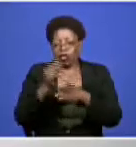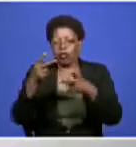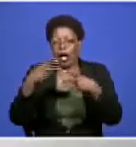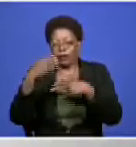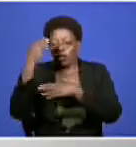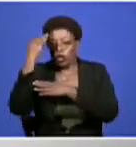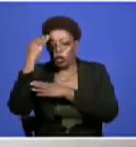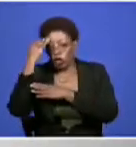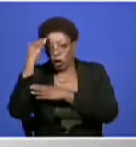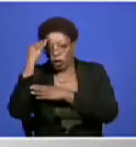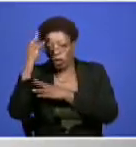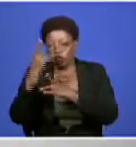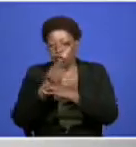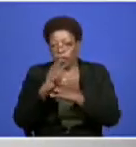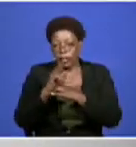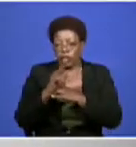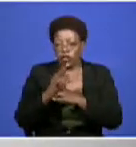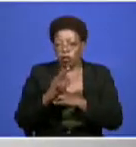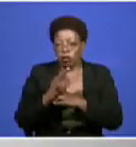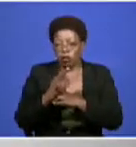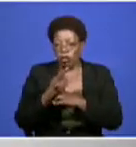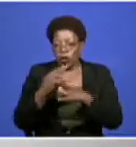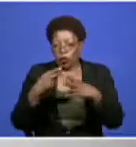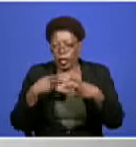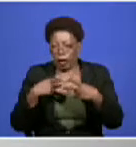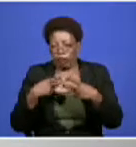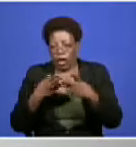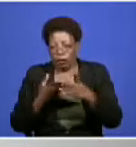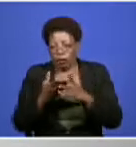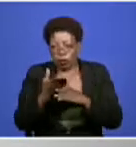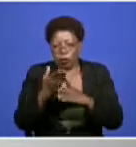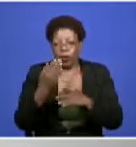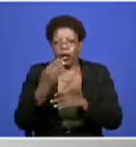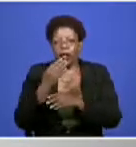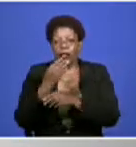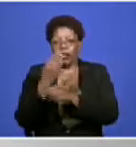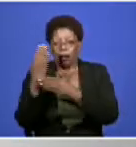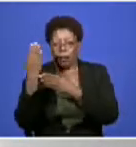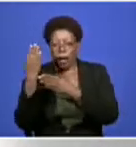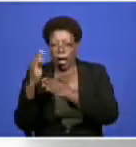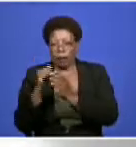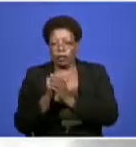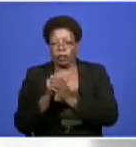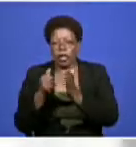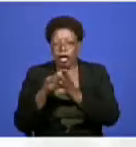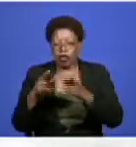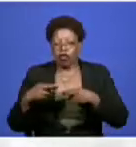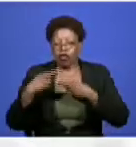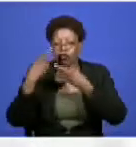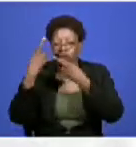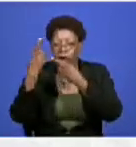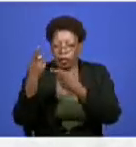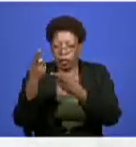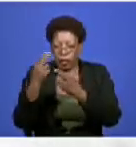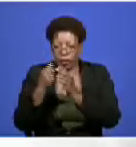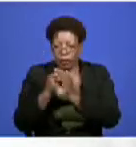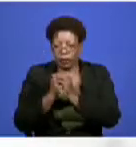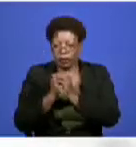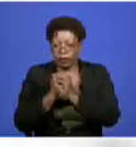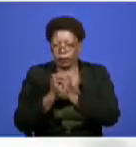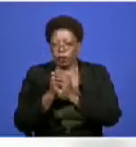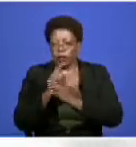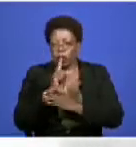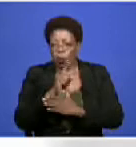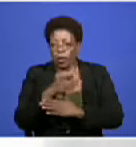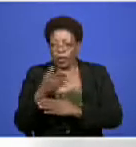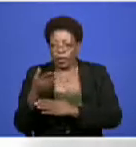the recommendation is that, you know, we have fertile land all throughout the Commonwealth of the Bahamas, and so it's recommended that there may be growing sites. One of the